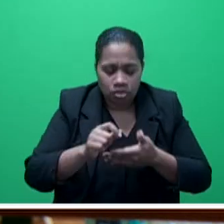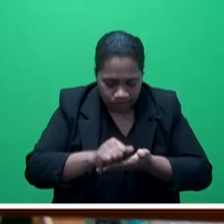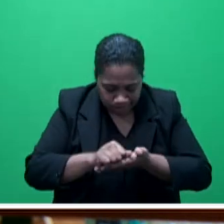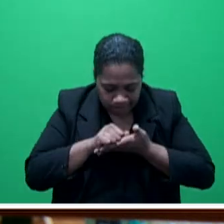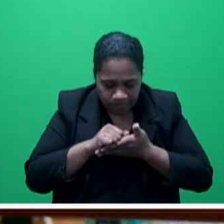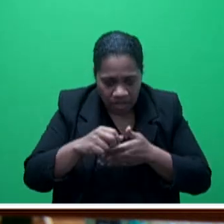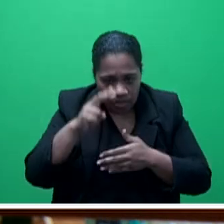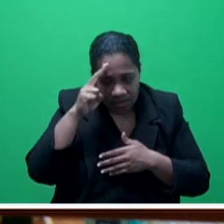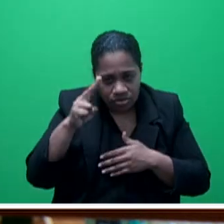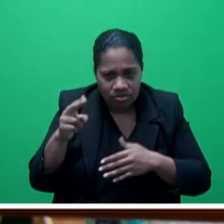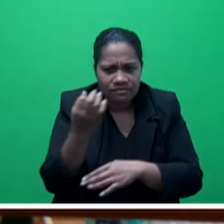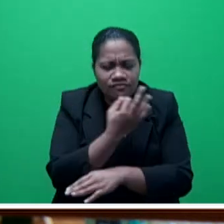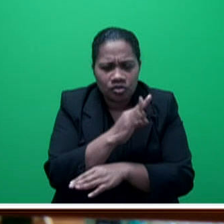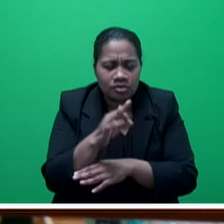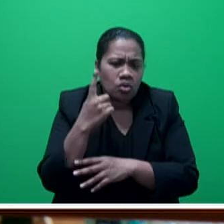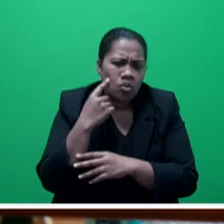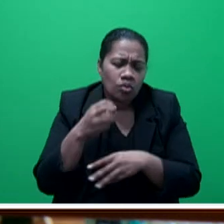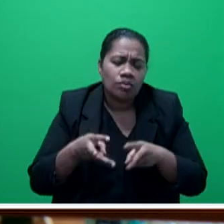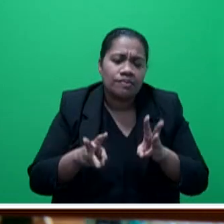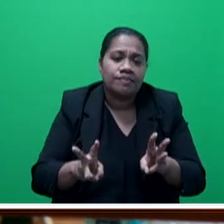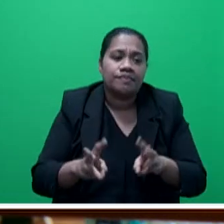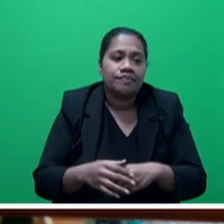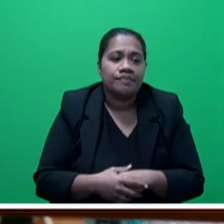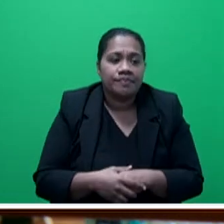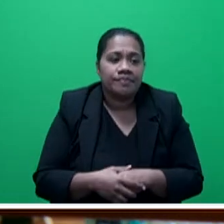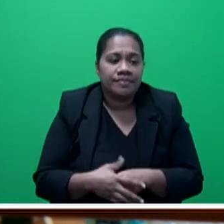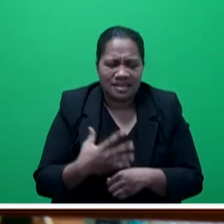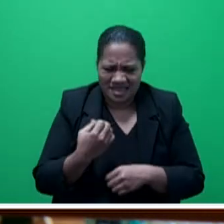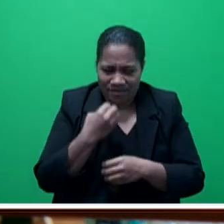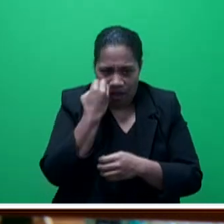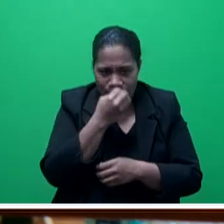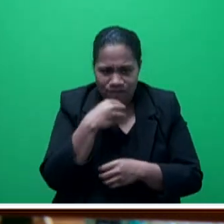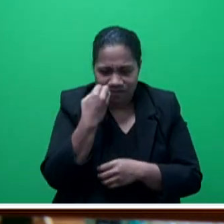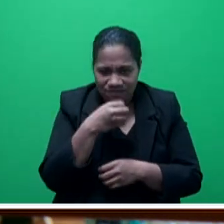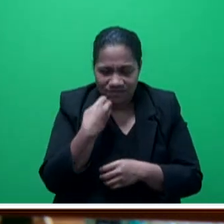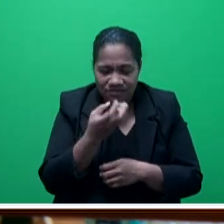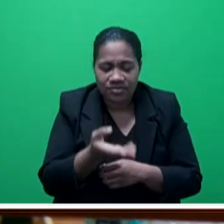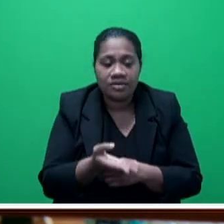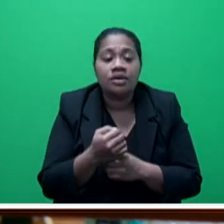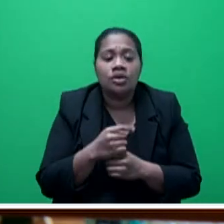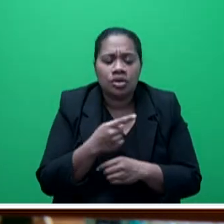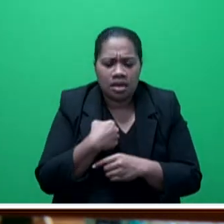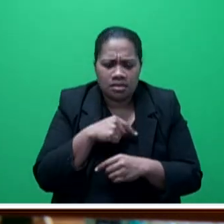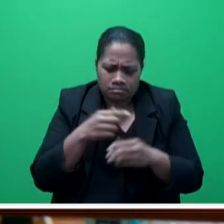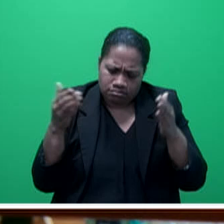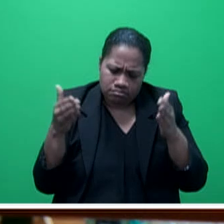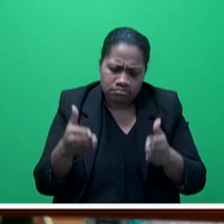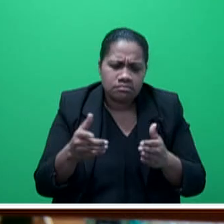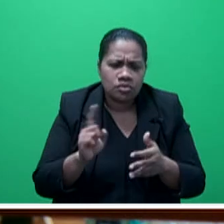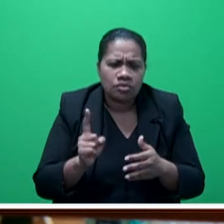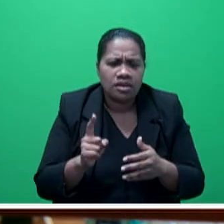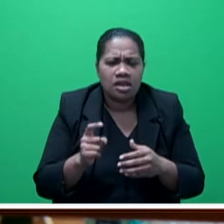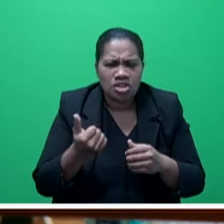forests, waterways, and aquatic food sources. We are increasing our focus on organic or the use of